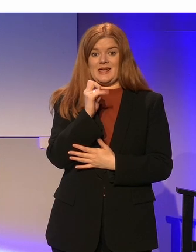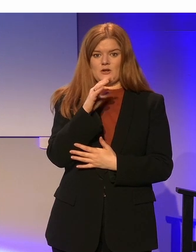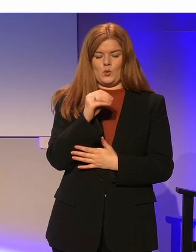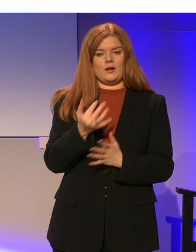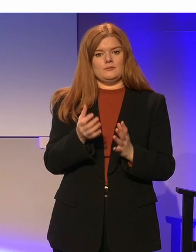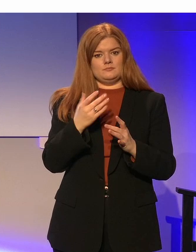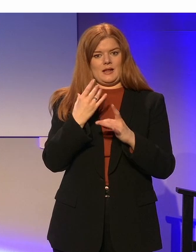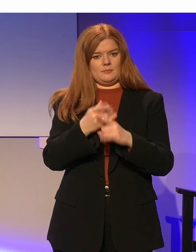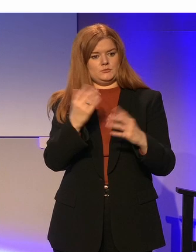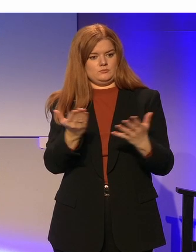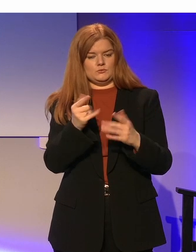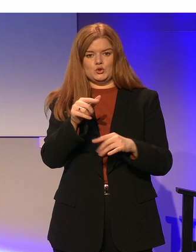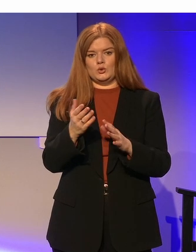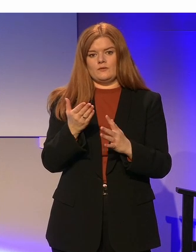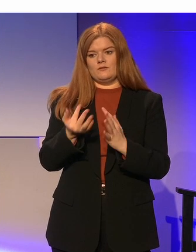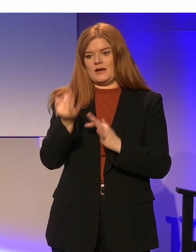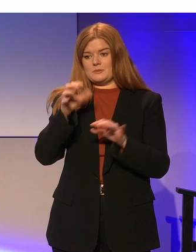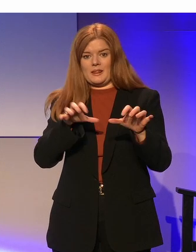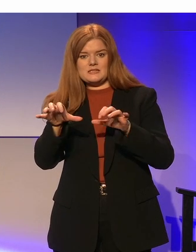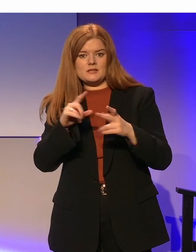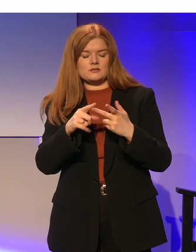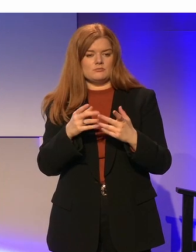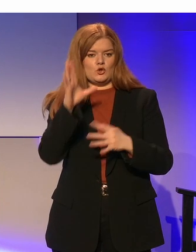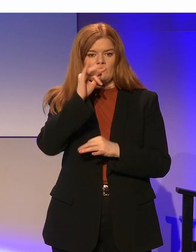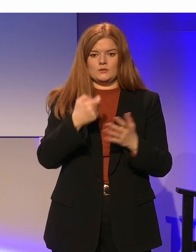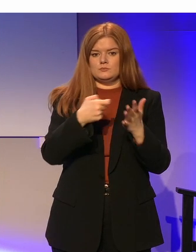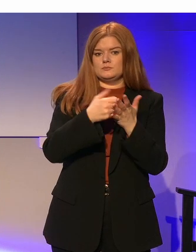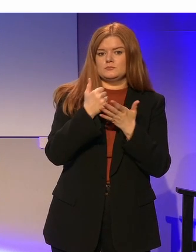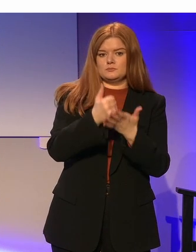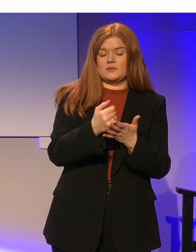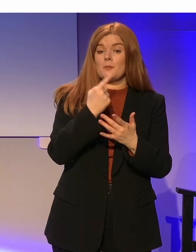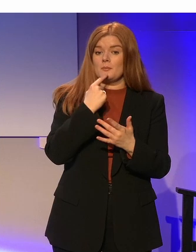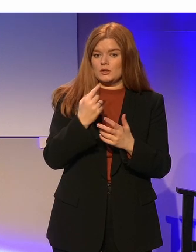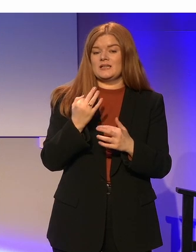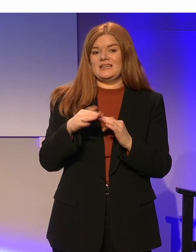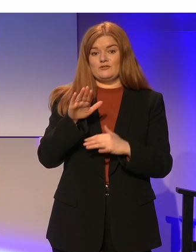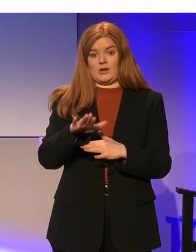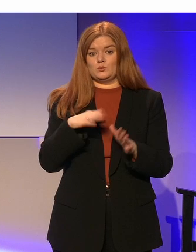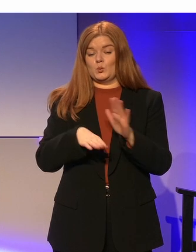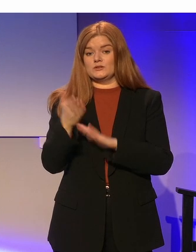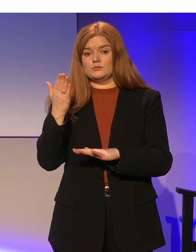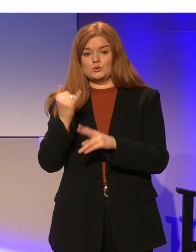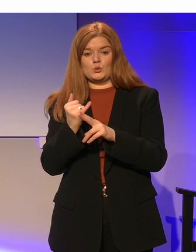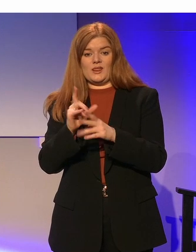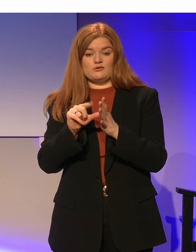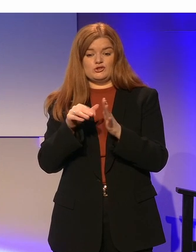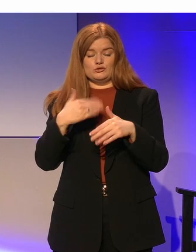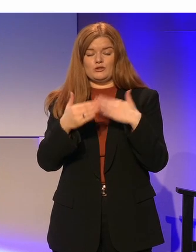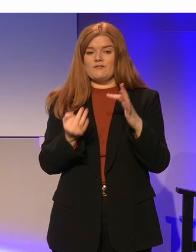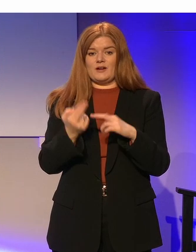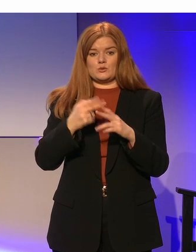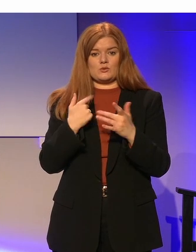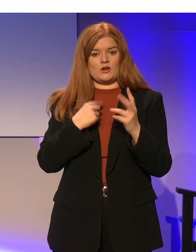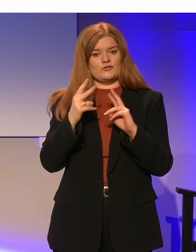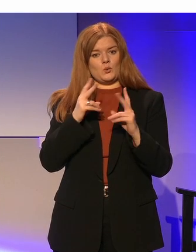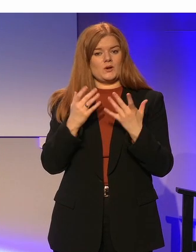that placement, that helped you access that additional support. But then when the child was in school, later on, we found in